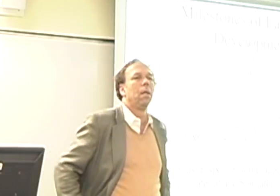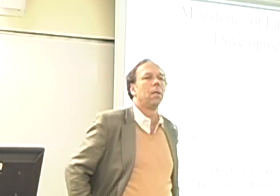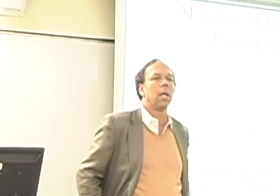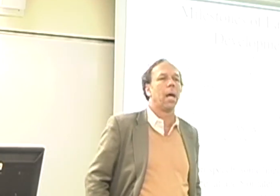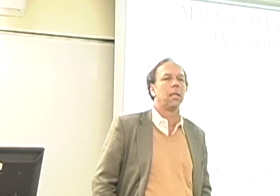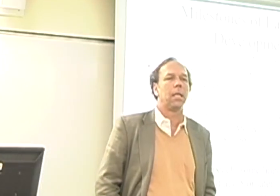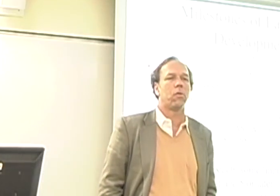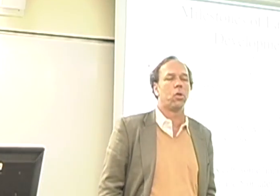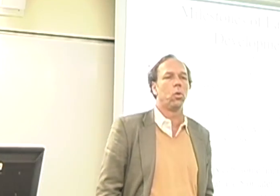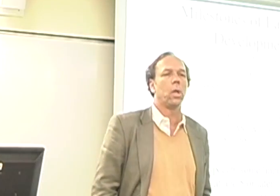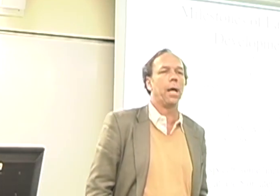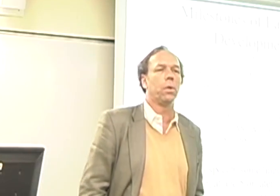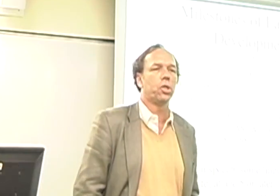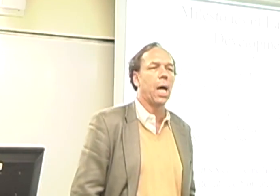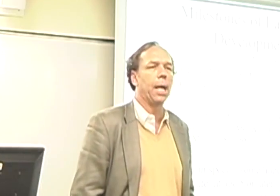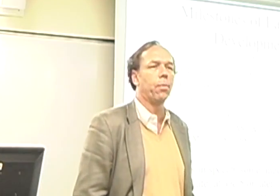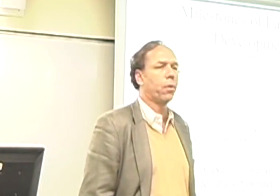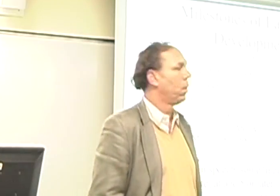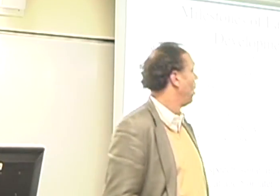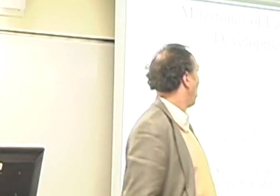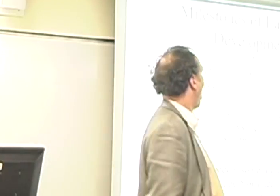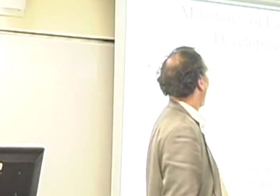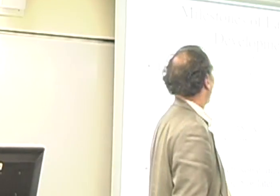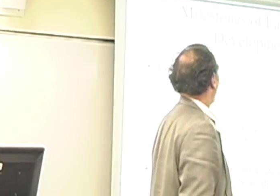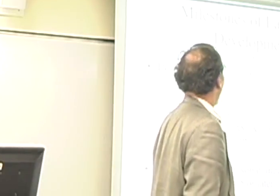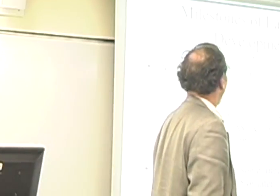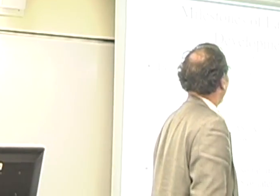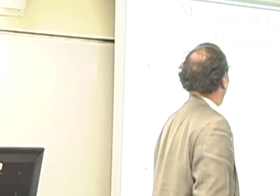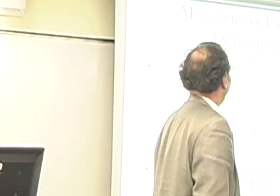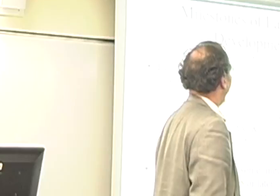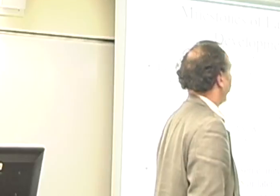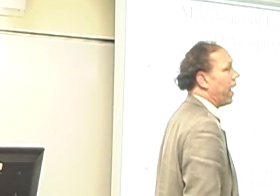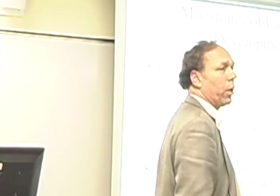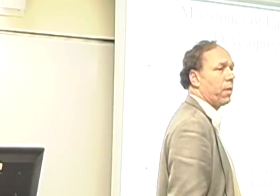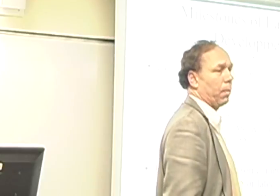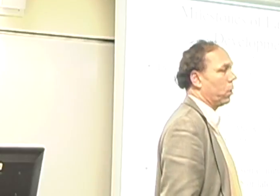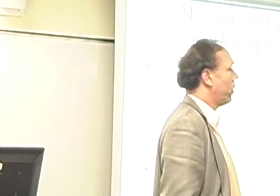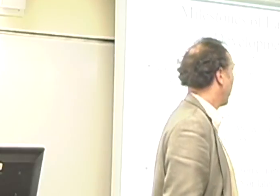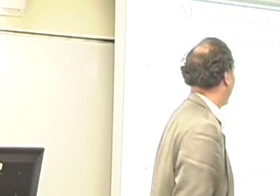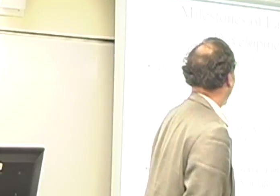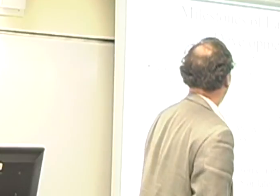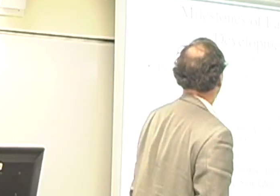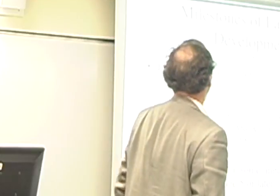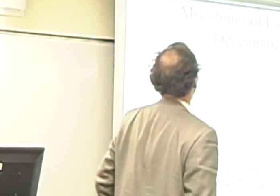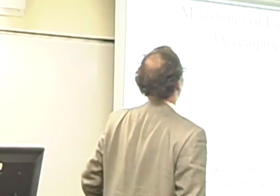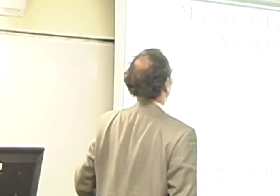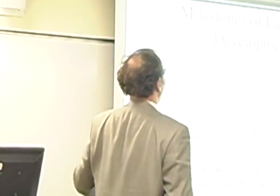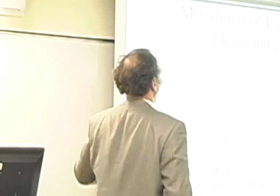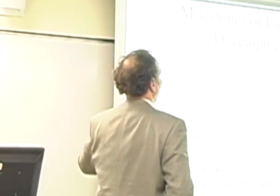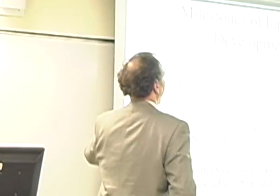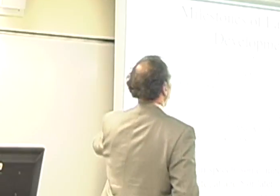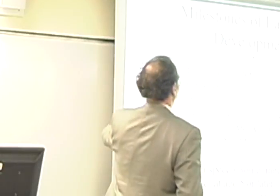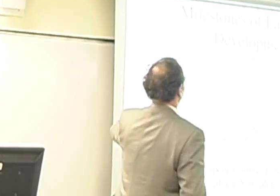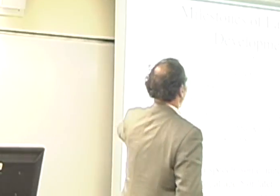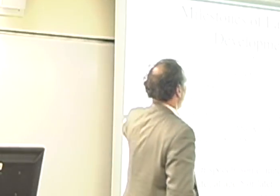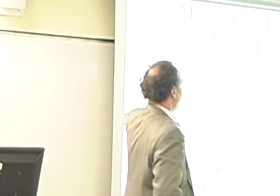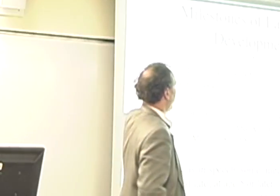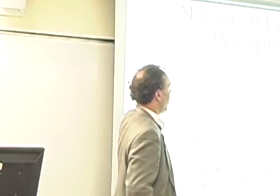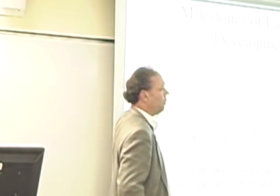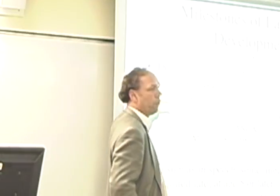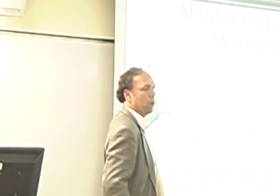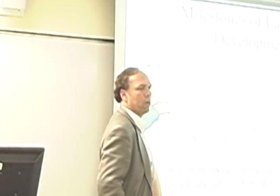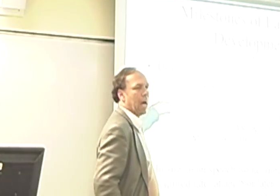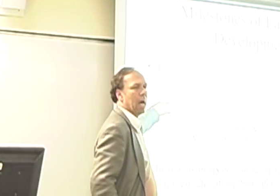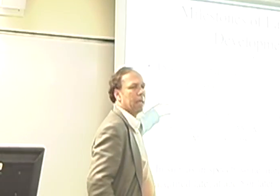find that these two language types are acquired on very similar schedules. So first